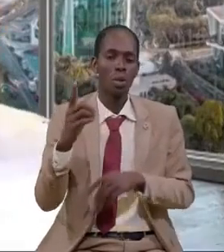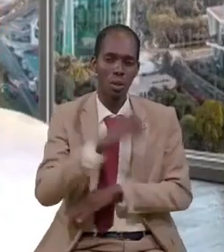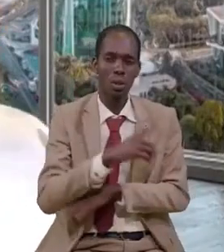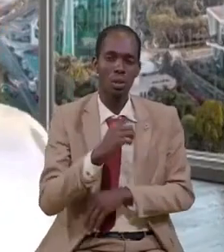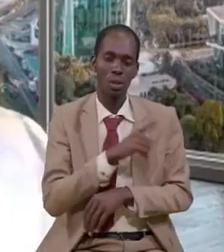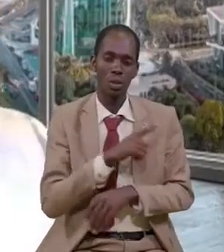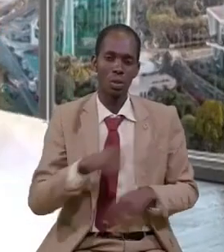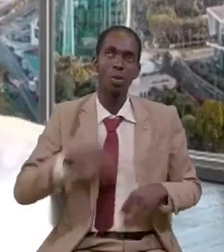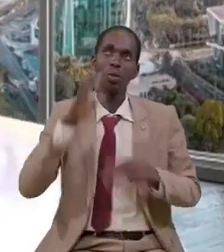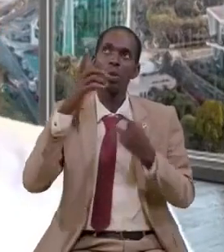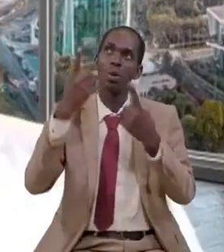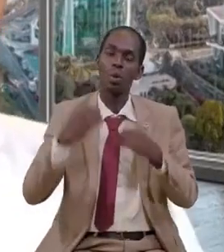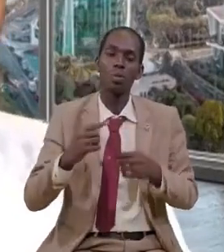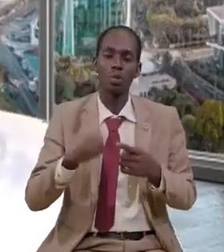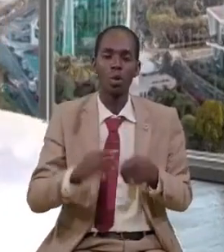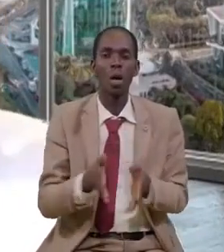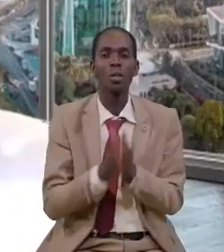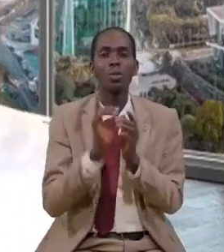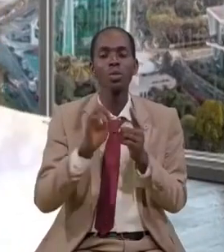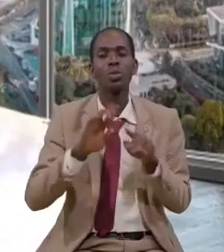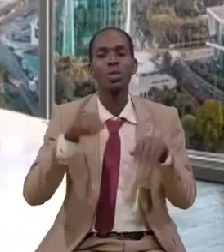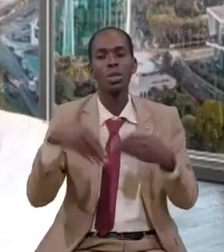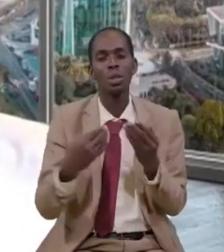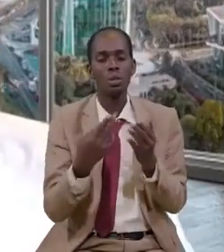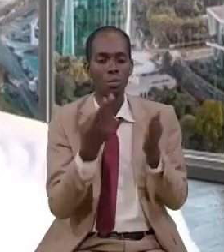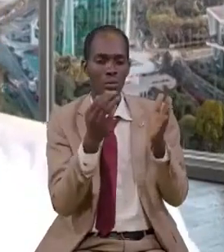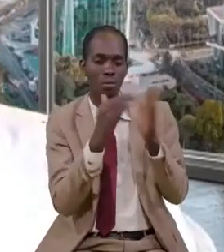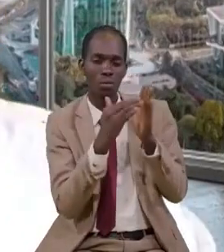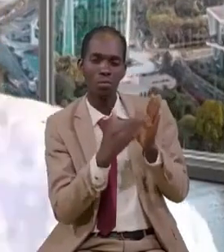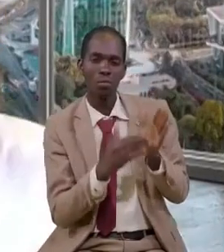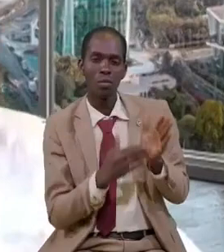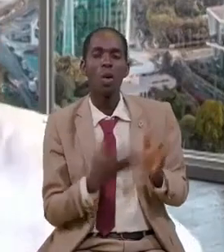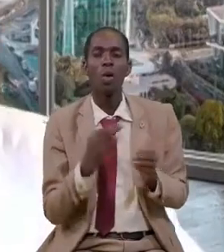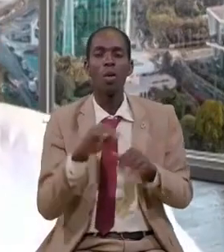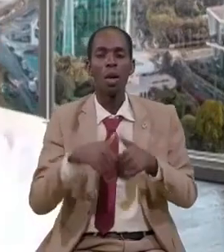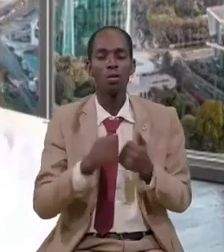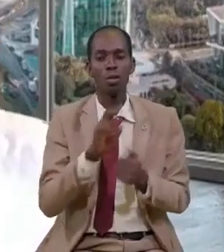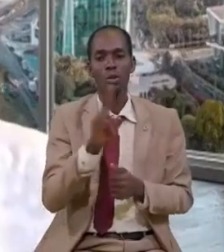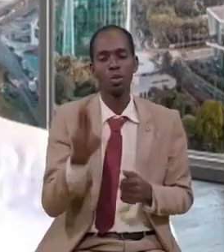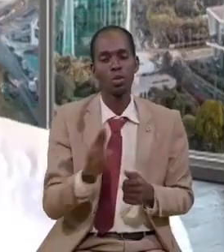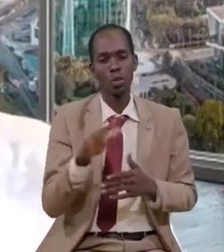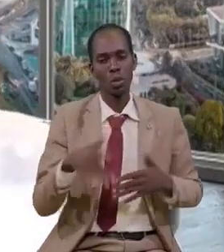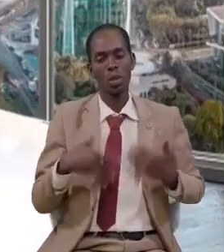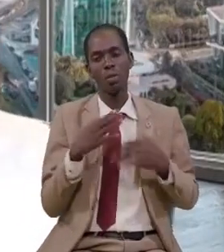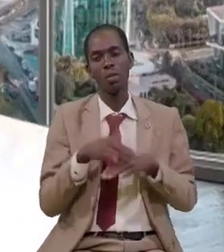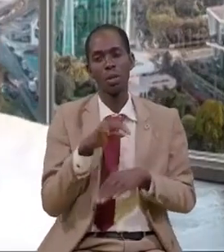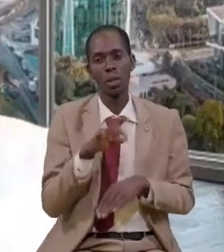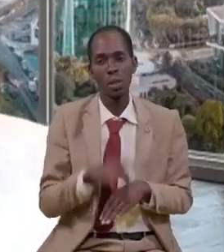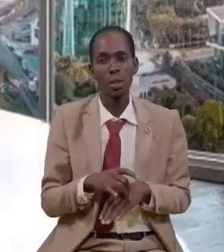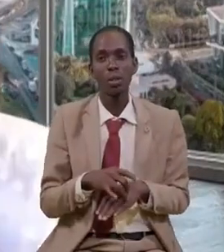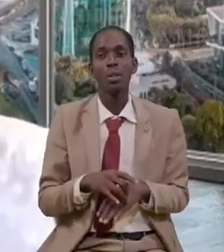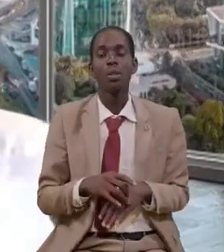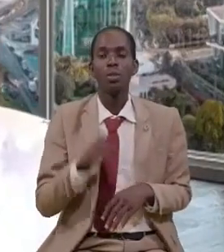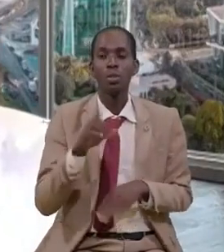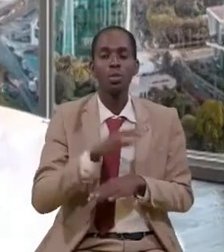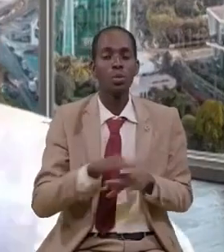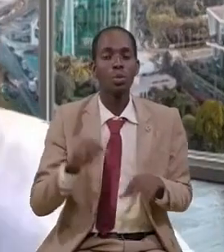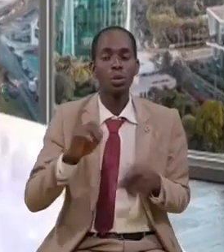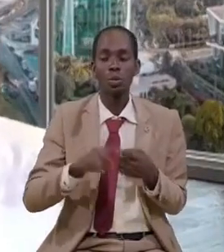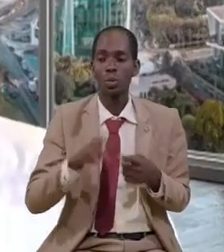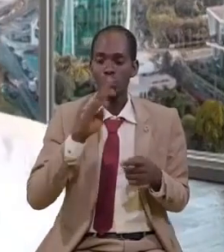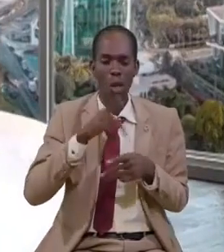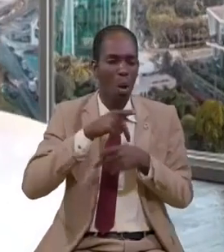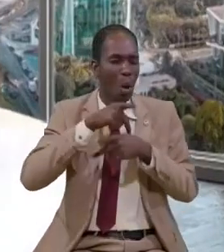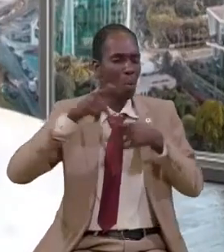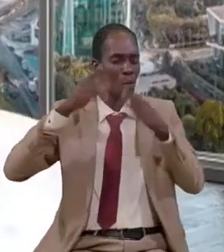on earth. Don't say I'm a professional. Later I will make a difference. While being a professional, make a difference. Tell the Lord that, Father, I want you to help